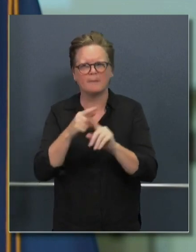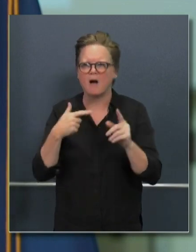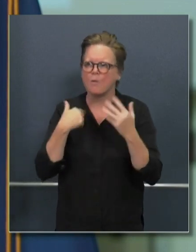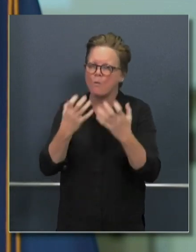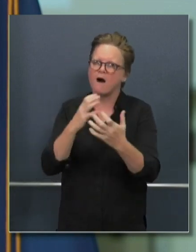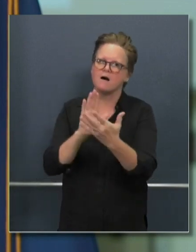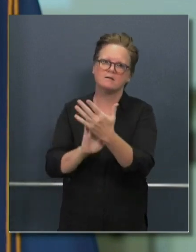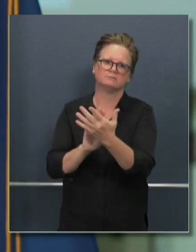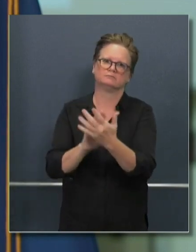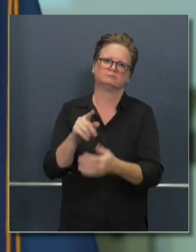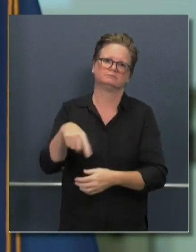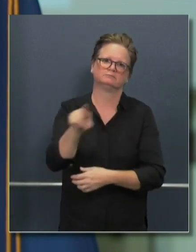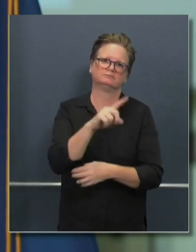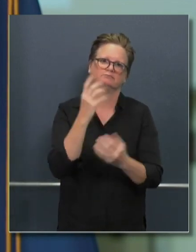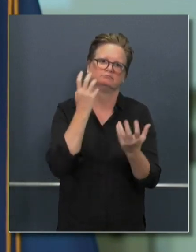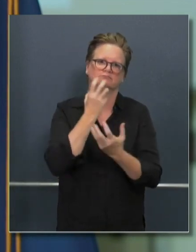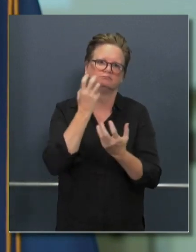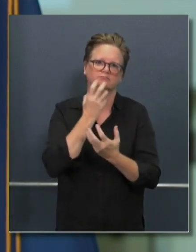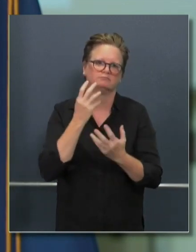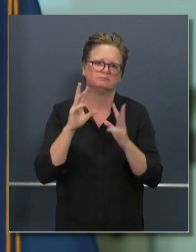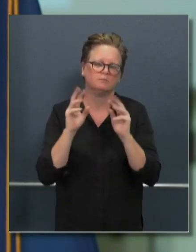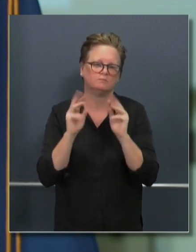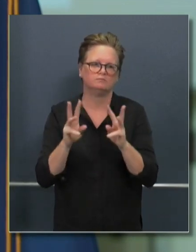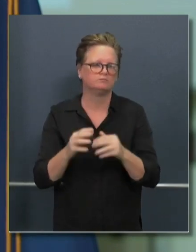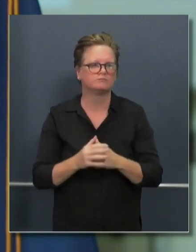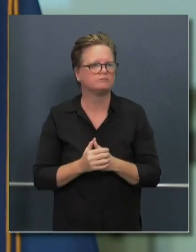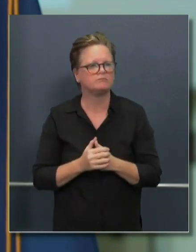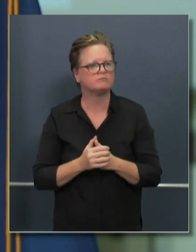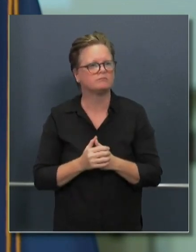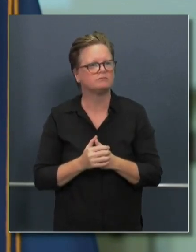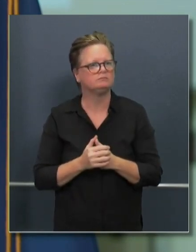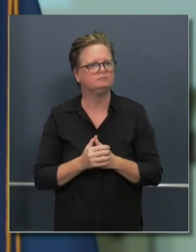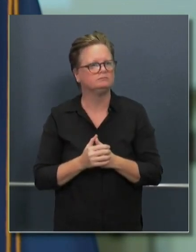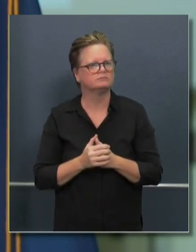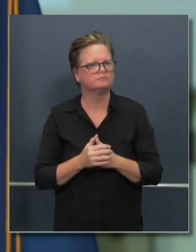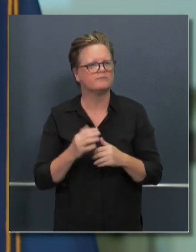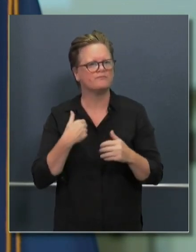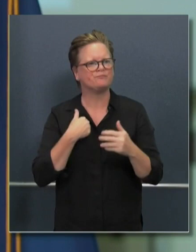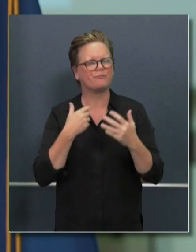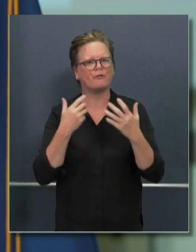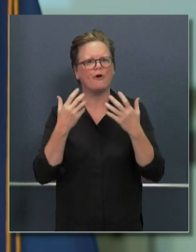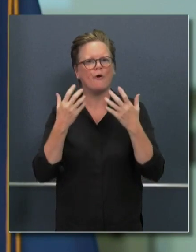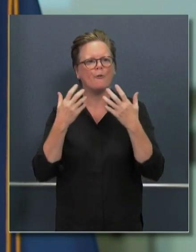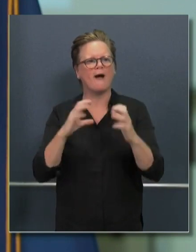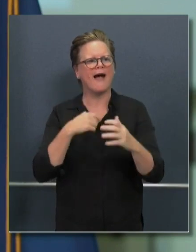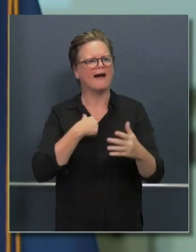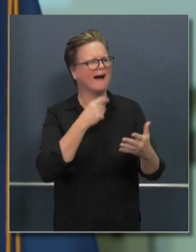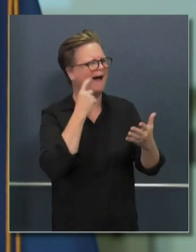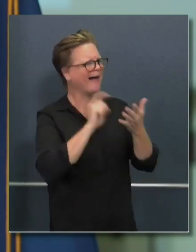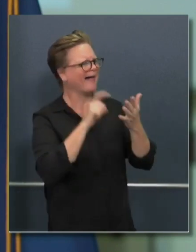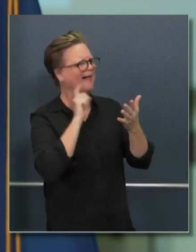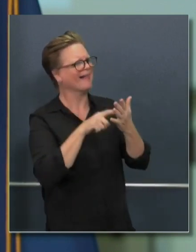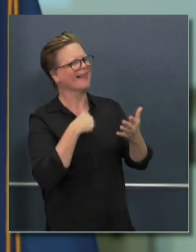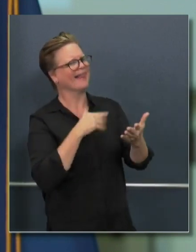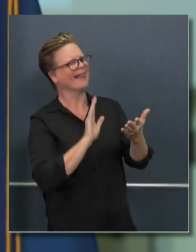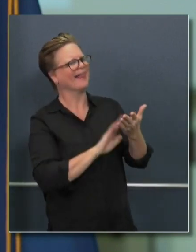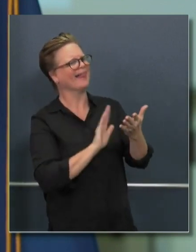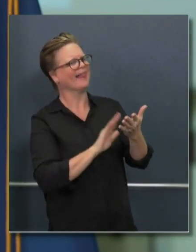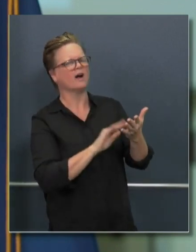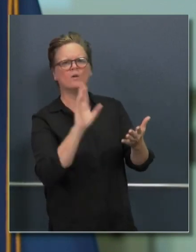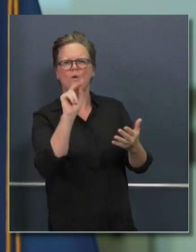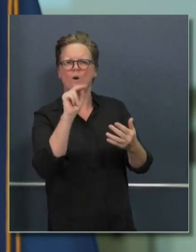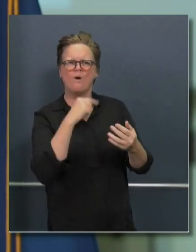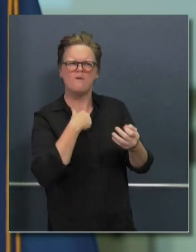wanted to address, we didn't want to just acknowledge the caregivers in the abstract. We wanted to support them a little bit more. And so we